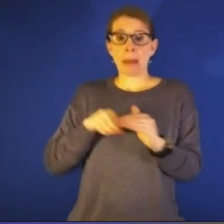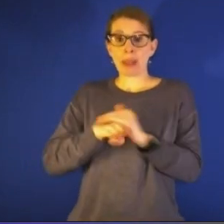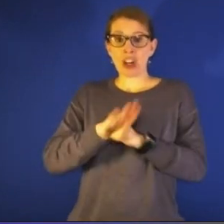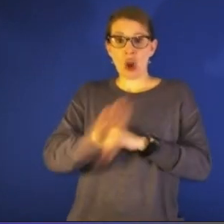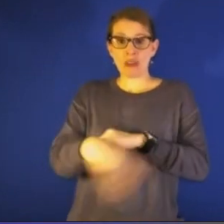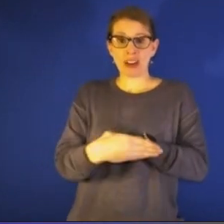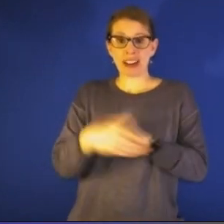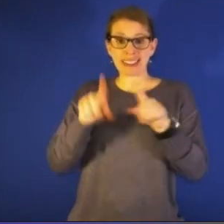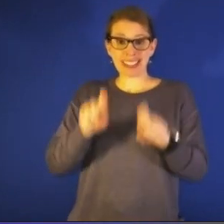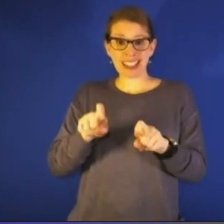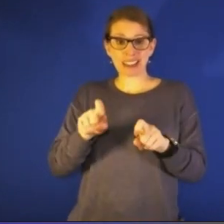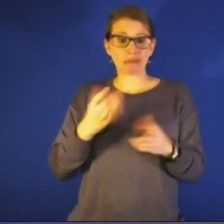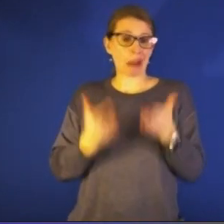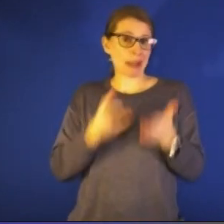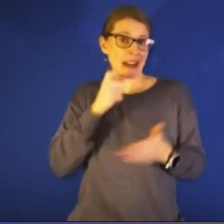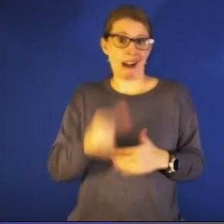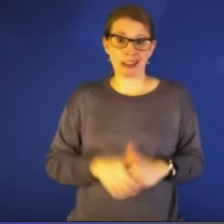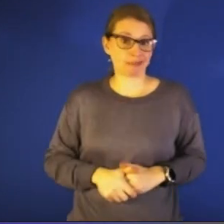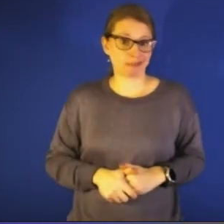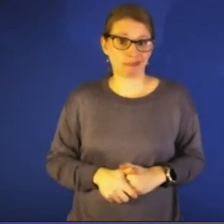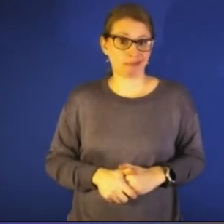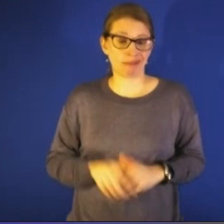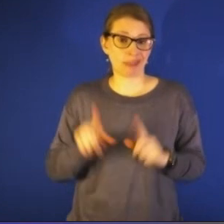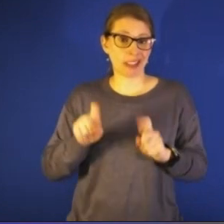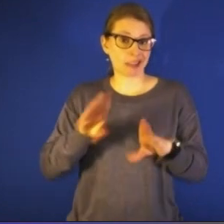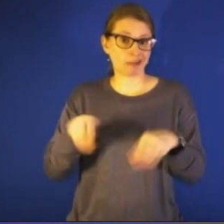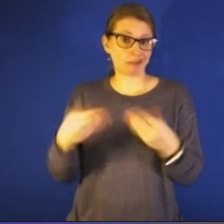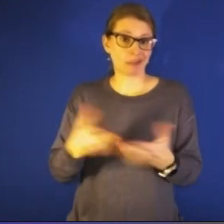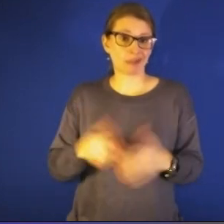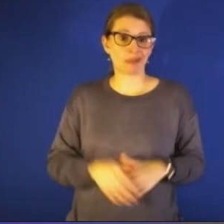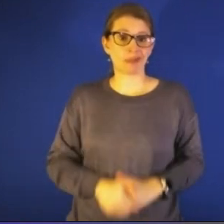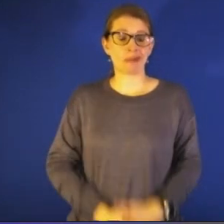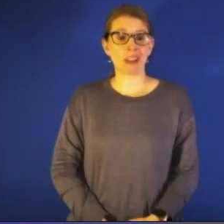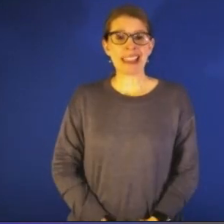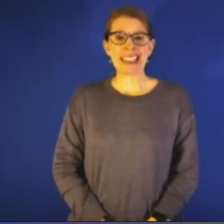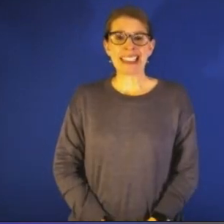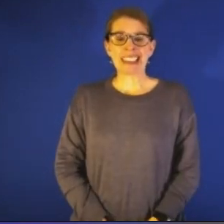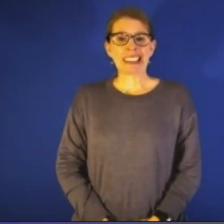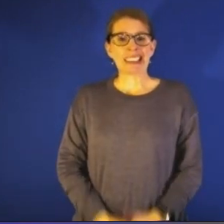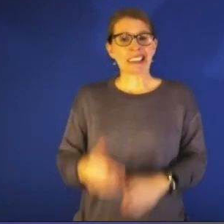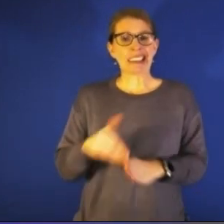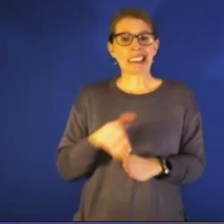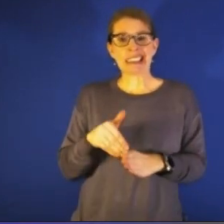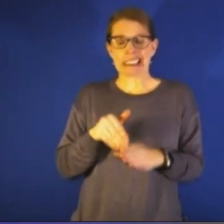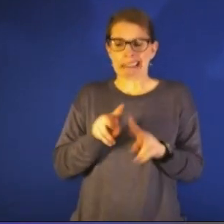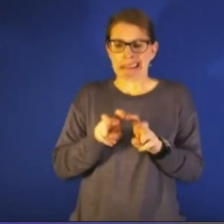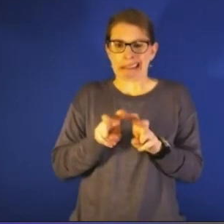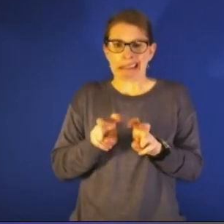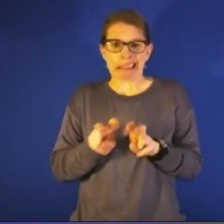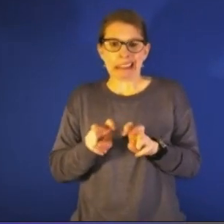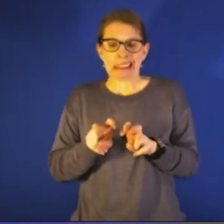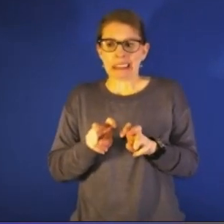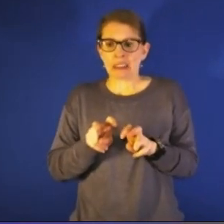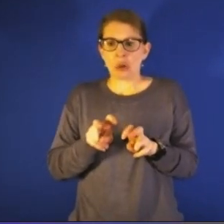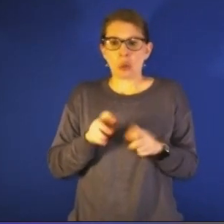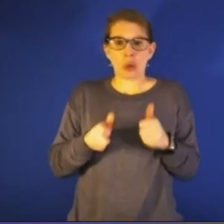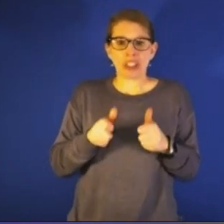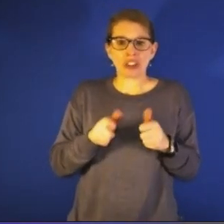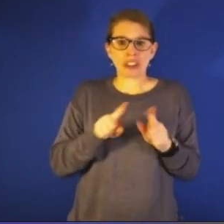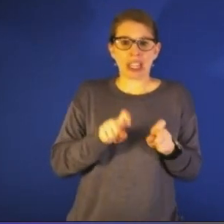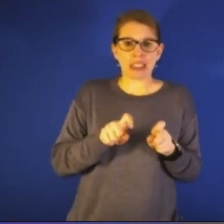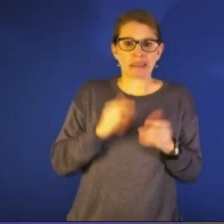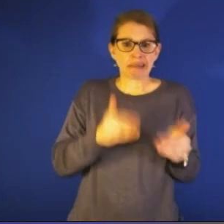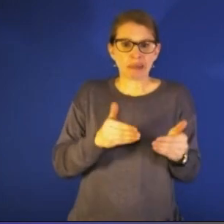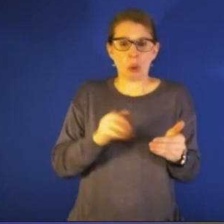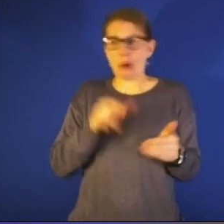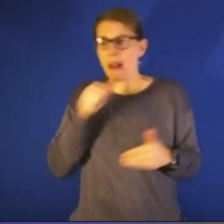them. And so this gets really, it's like a fine-tooth comb here to try and separate out how it is. But what I can tell you is that